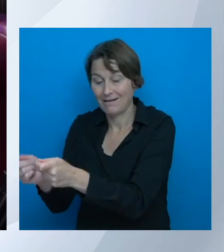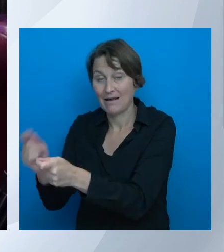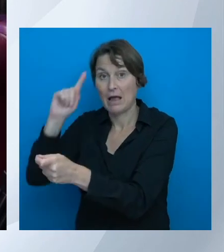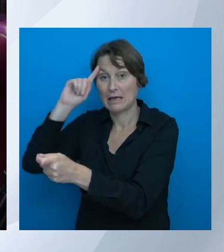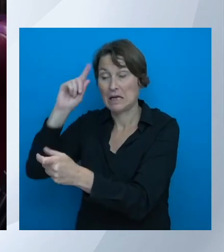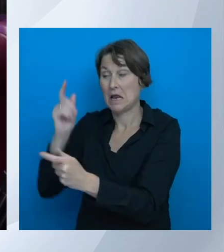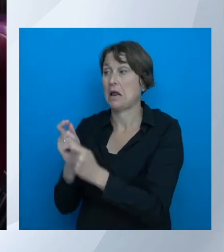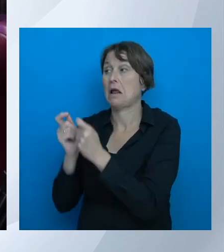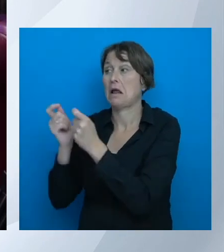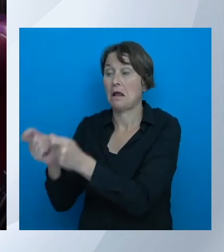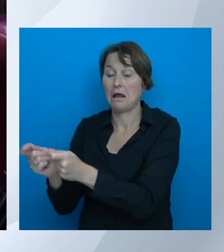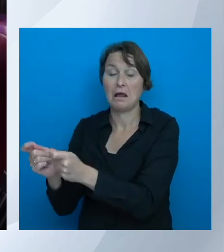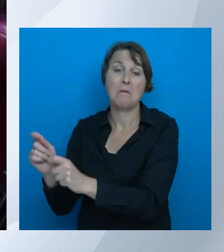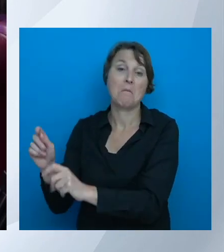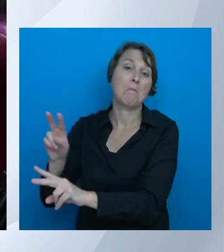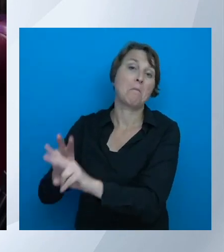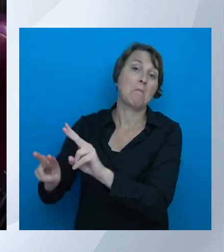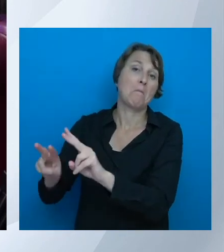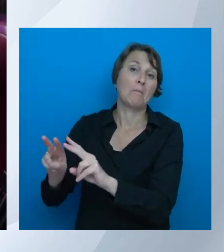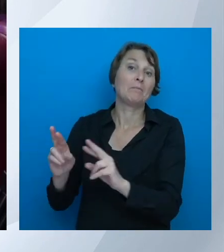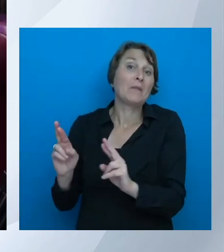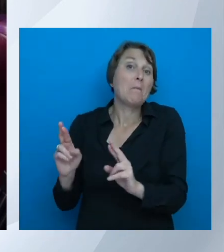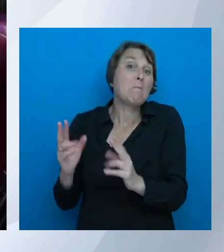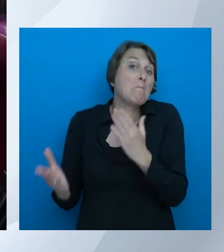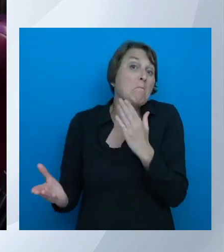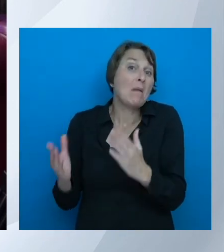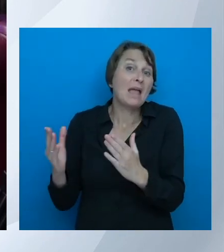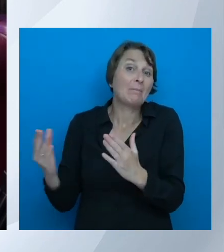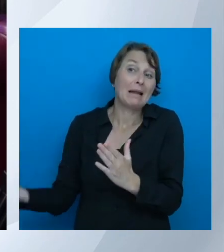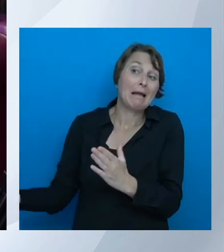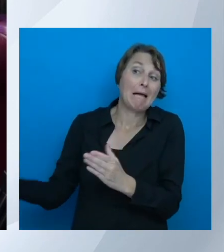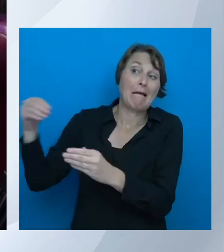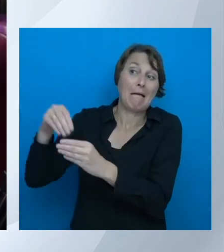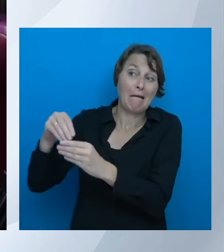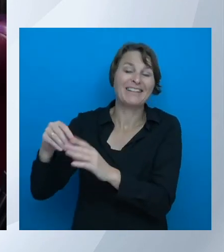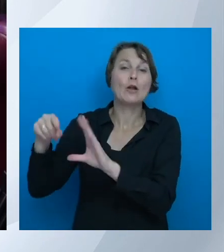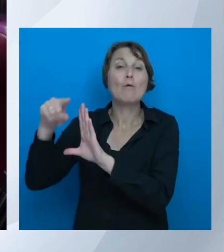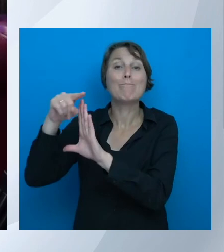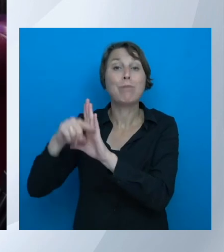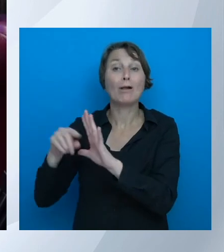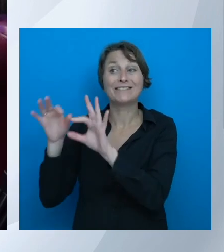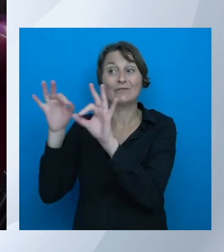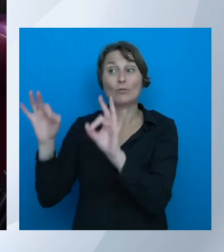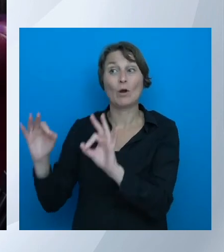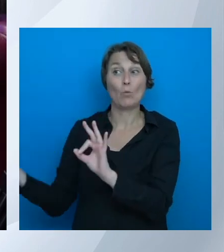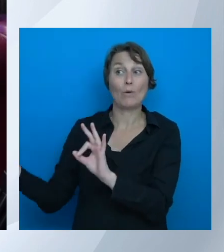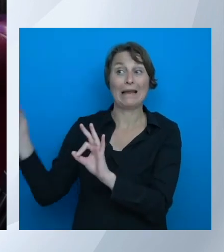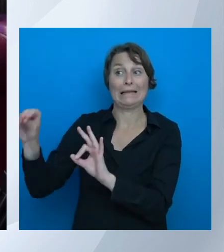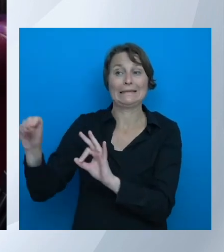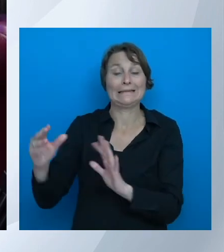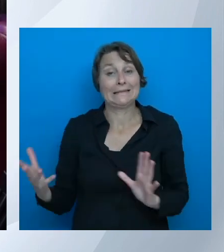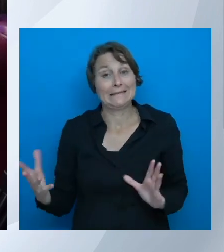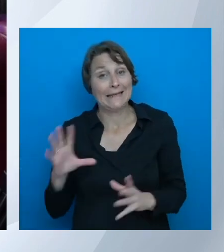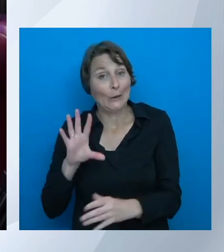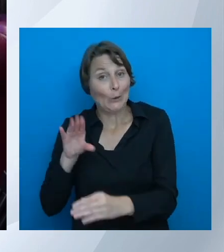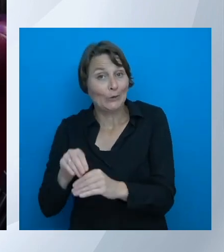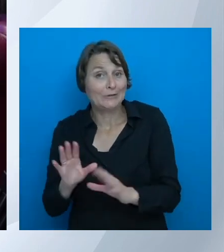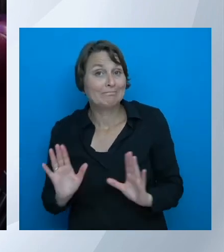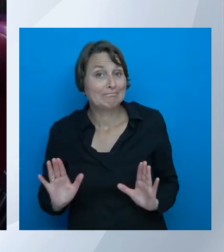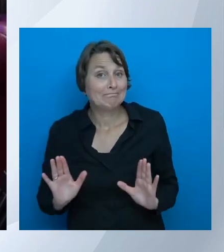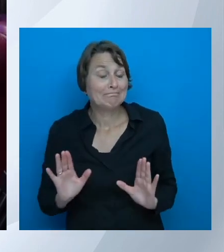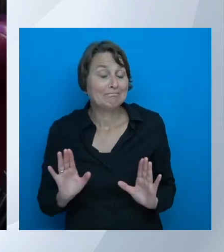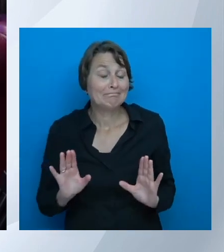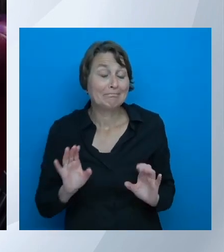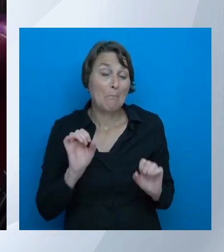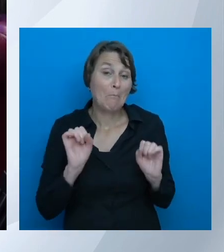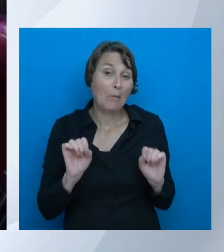it gets picked you up. might be included in the Azure Policy framework, right? So I see. I see. Yeah. I'm not sure if that is capable, but